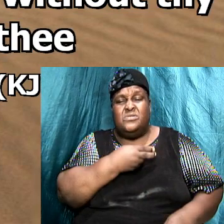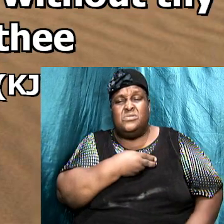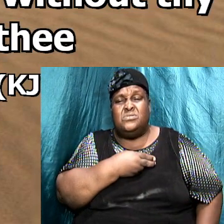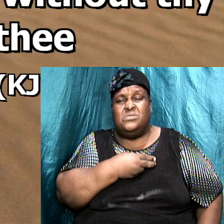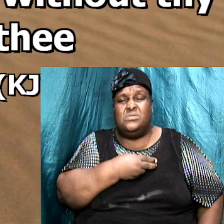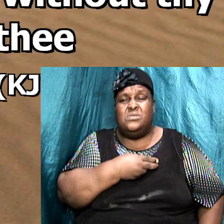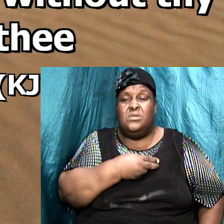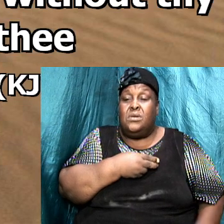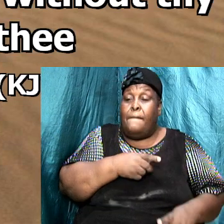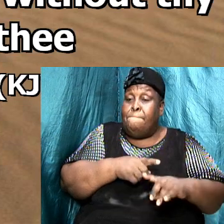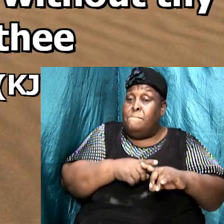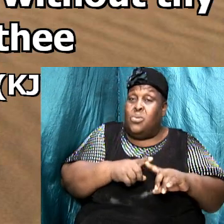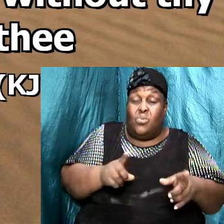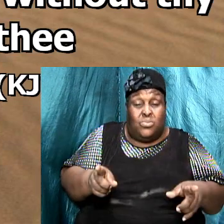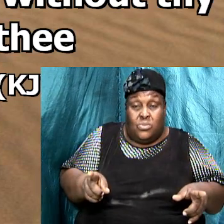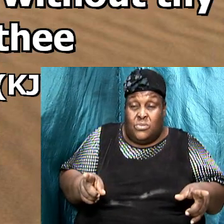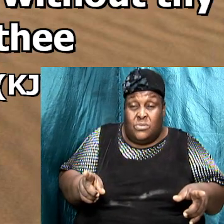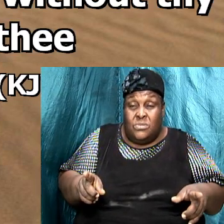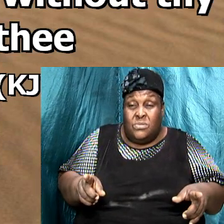But